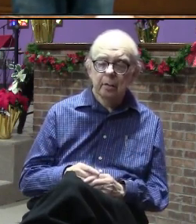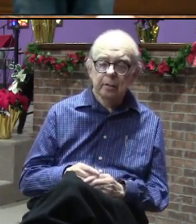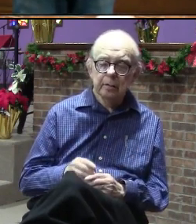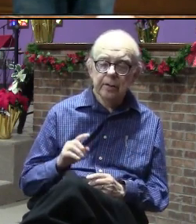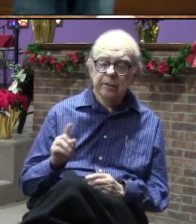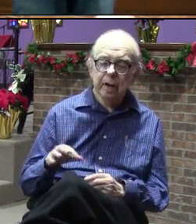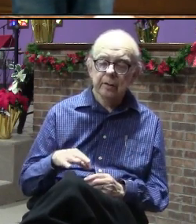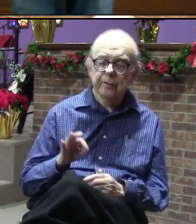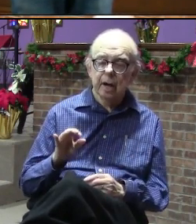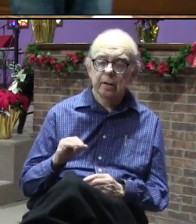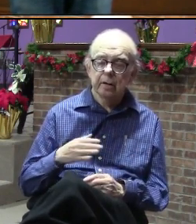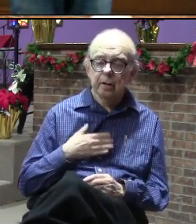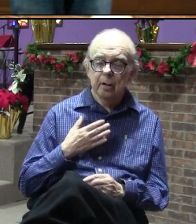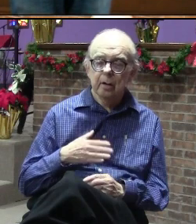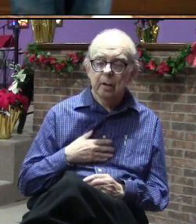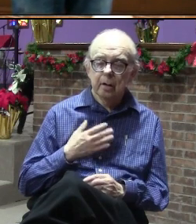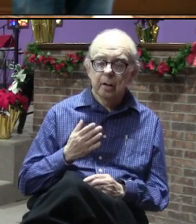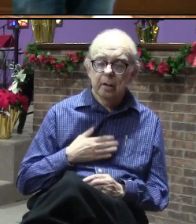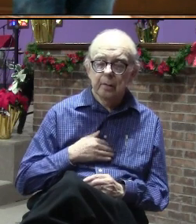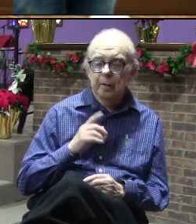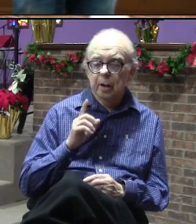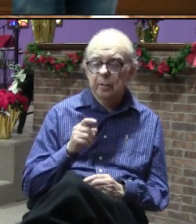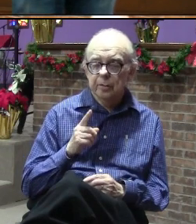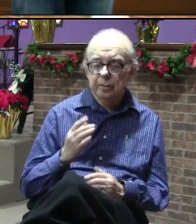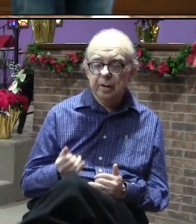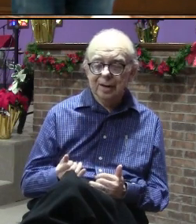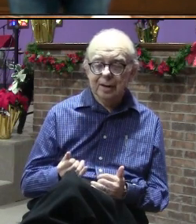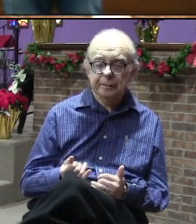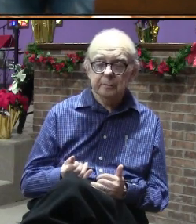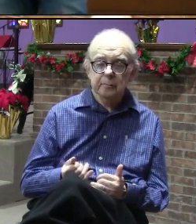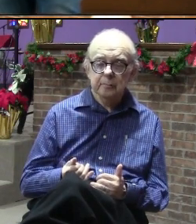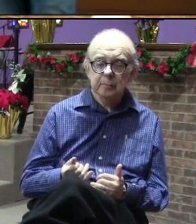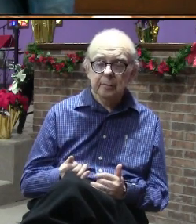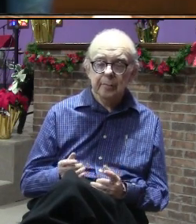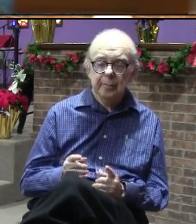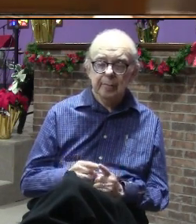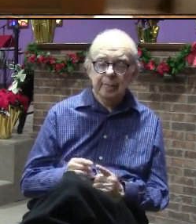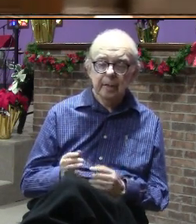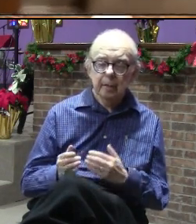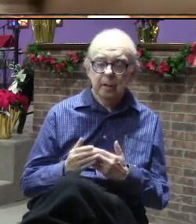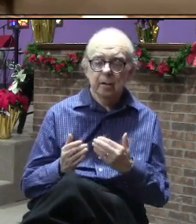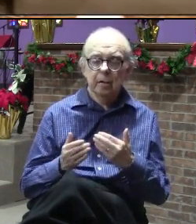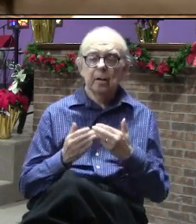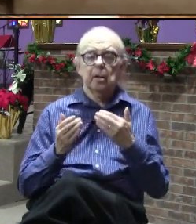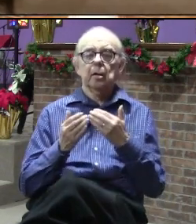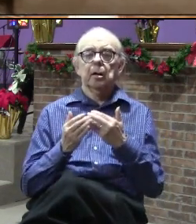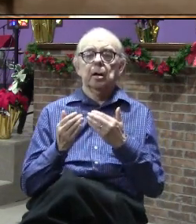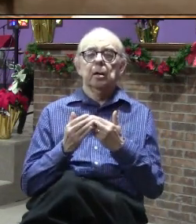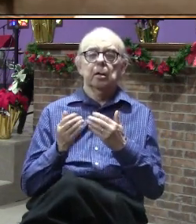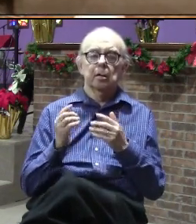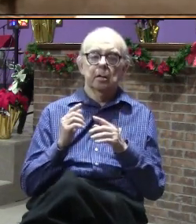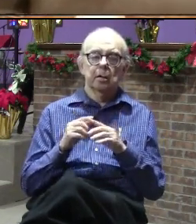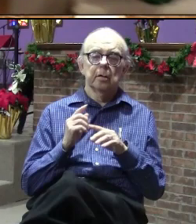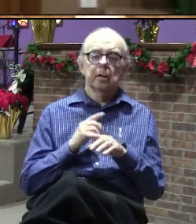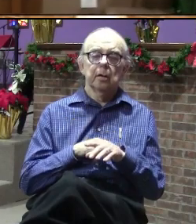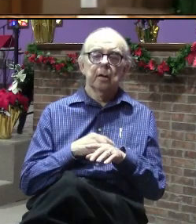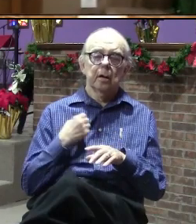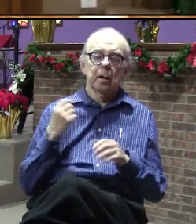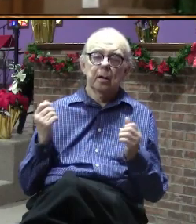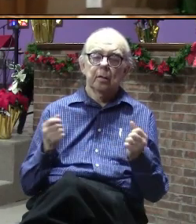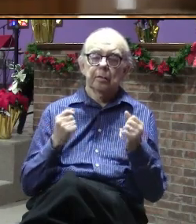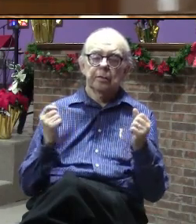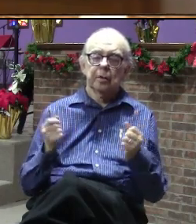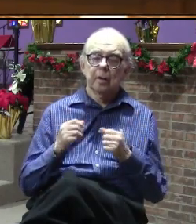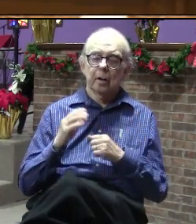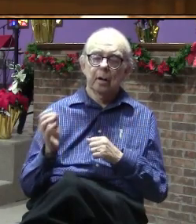joy. My question to you is this: as we get closer and closer of the time that we celebrate as